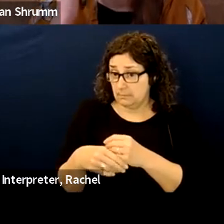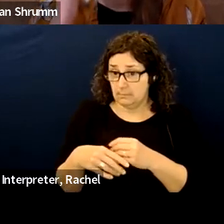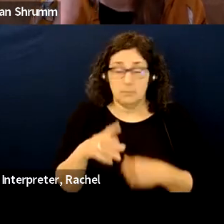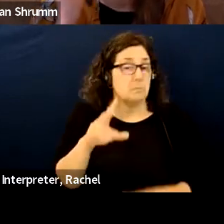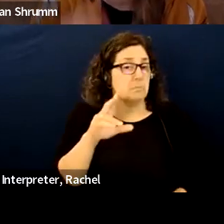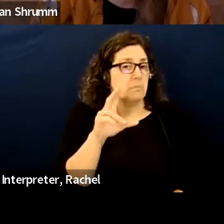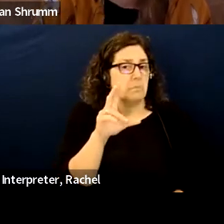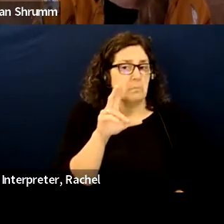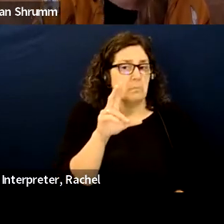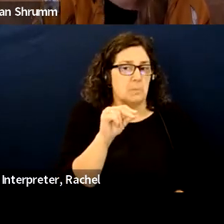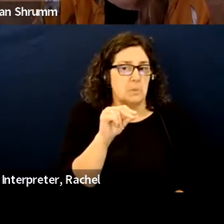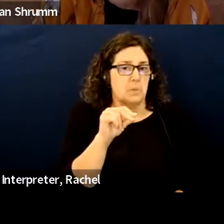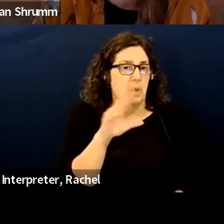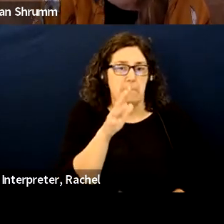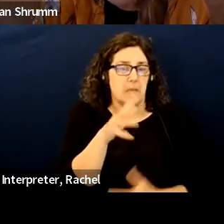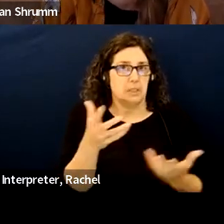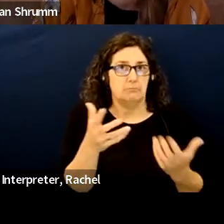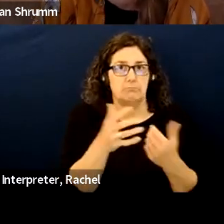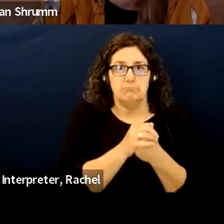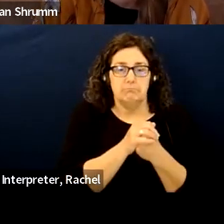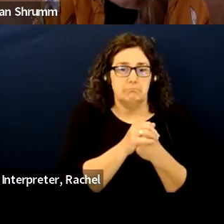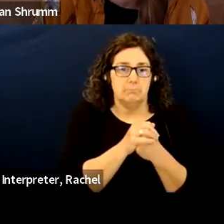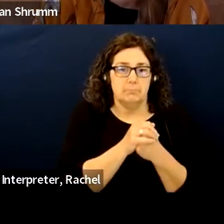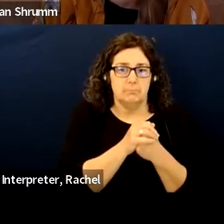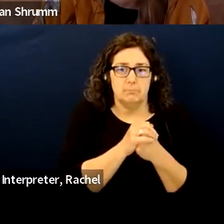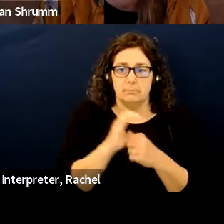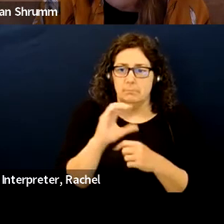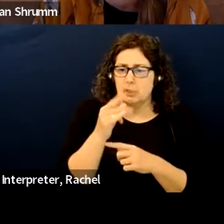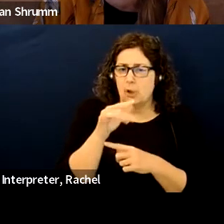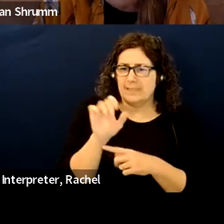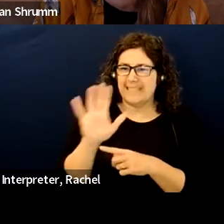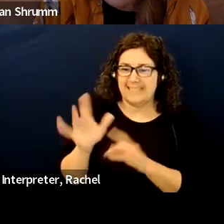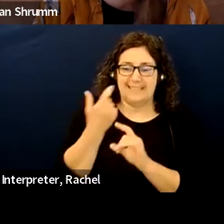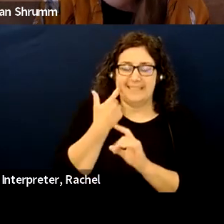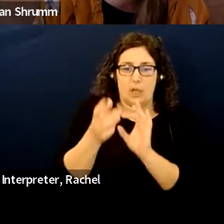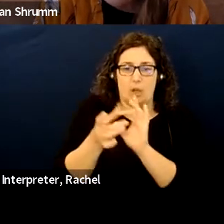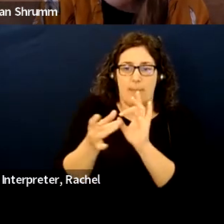No, not much. Charles's comment about